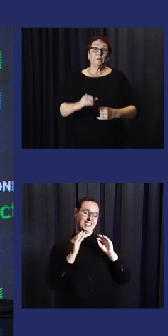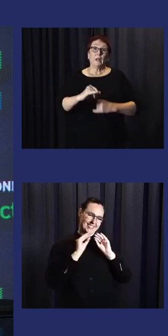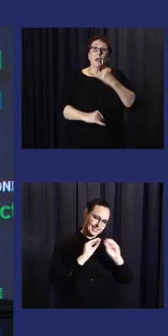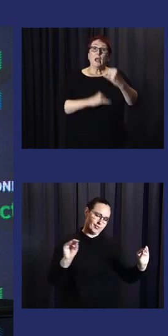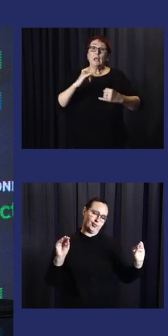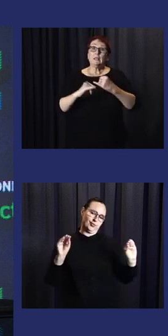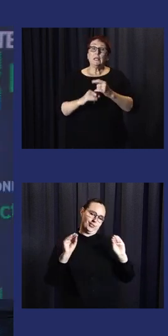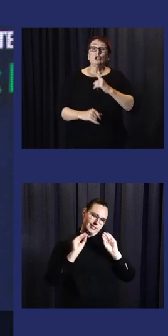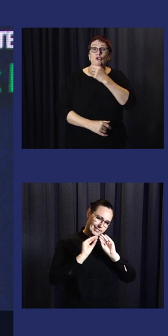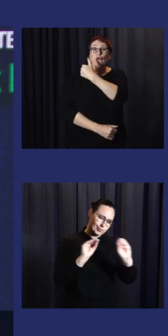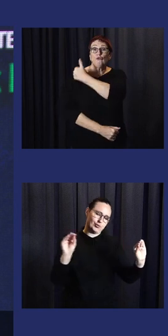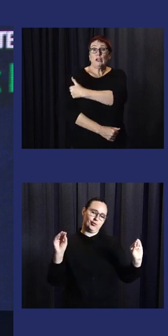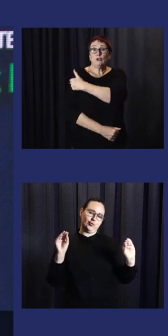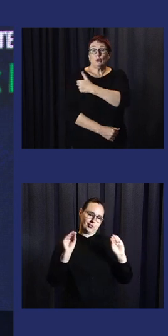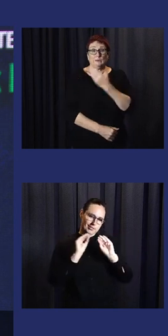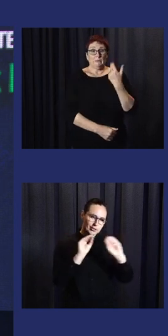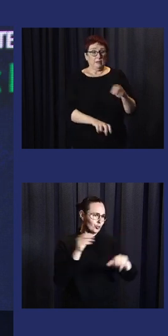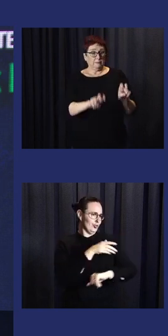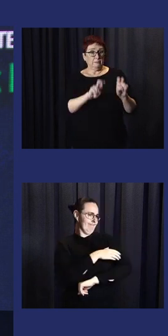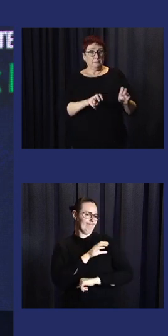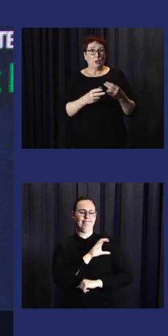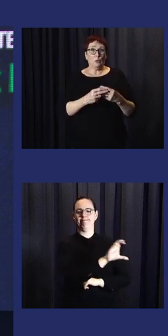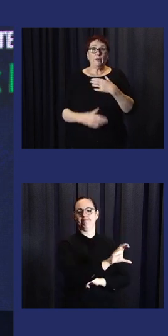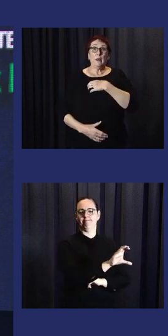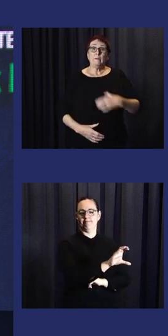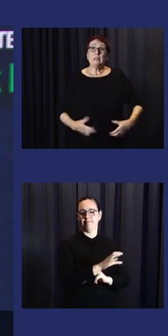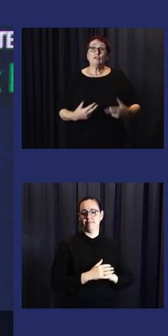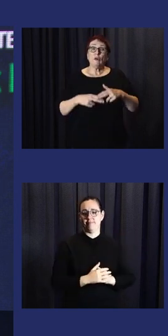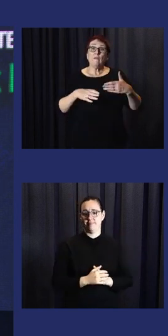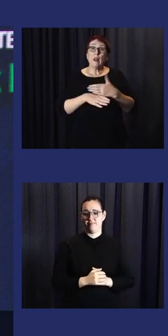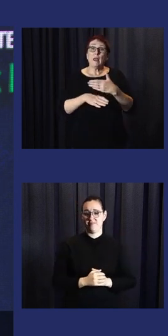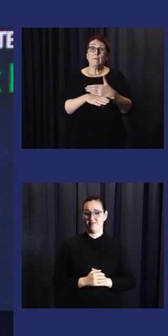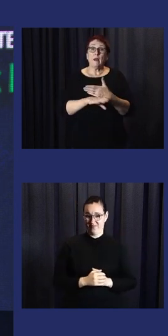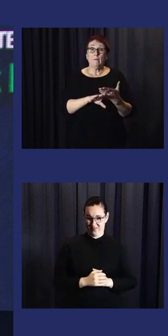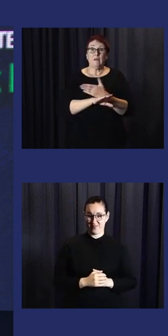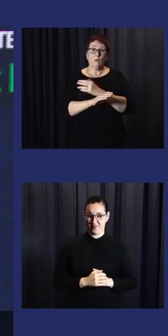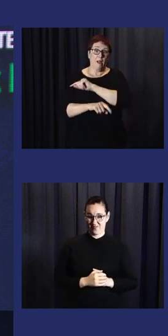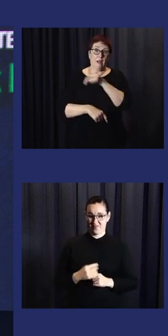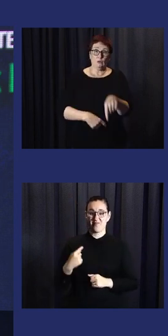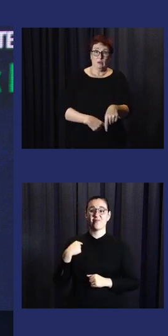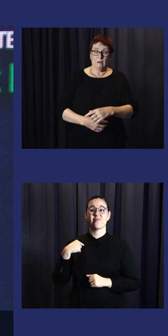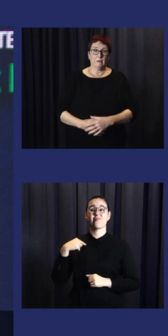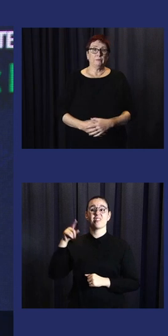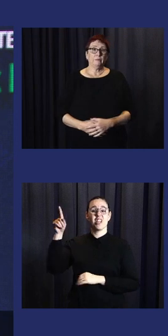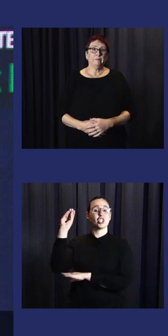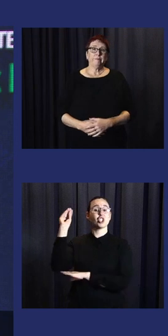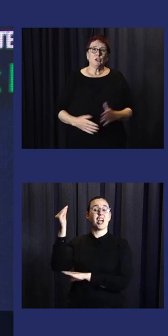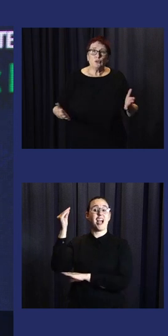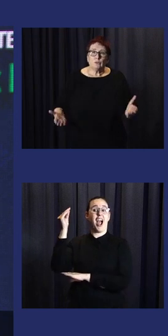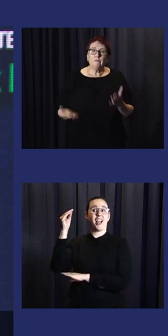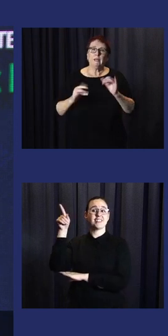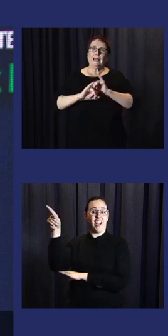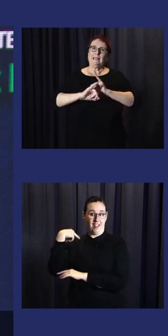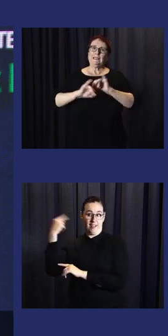an agreement with the Ministry of Labor, just before I left in Jakarta, to promote what we call as